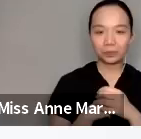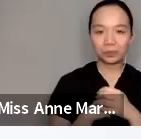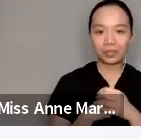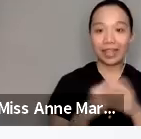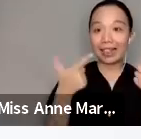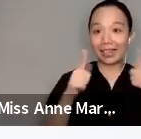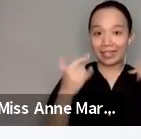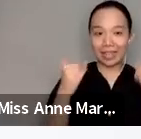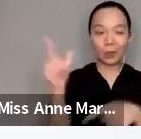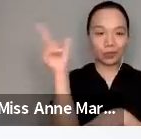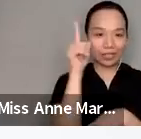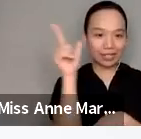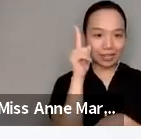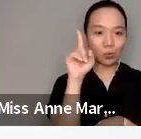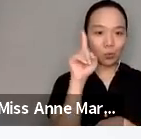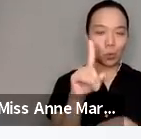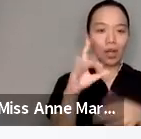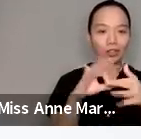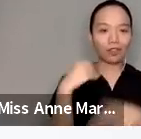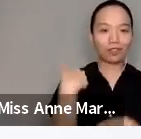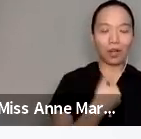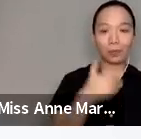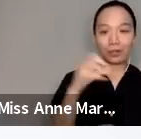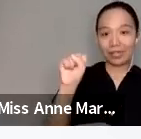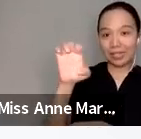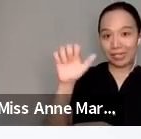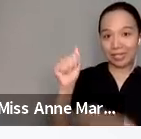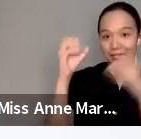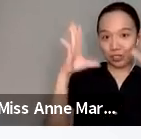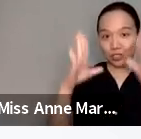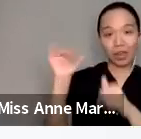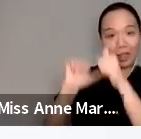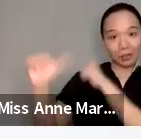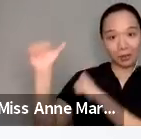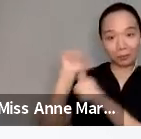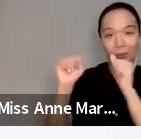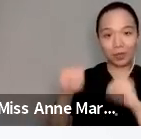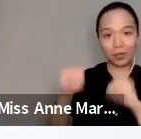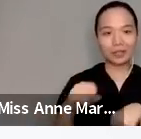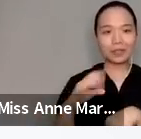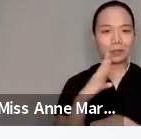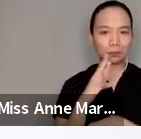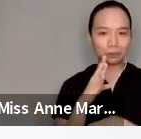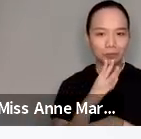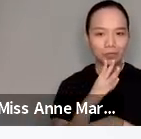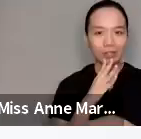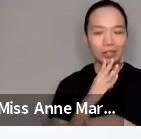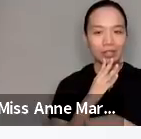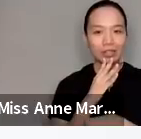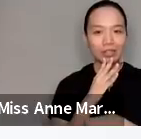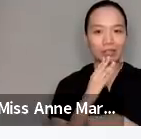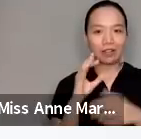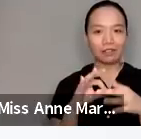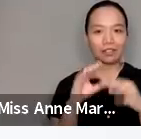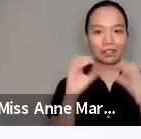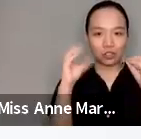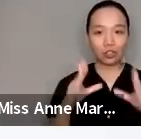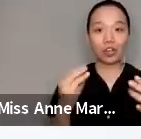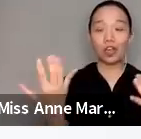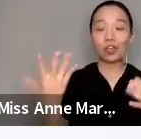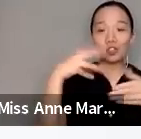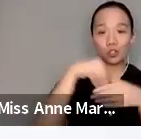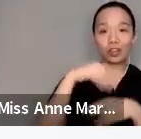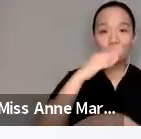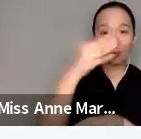let us now listen to one of our C Teacher alumni who can well speak of the requisite soft skills of a teacher. Join me